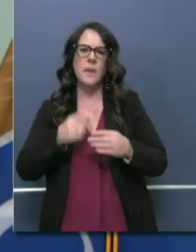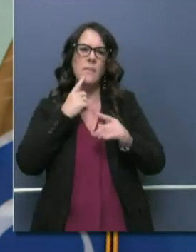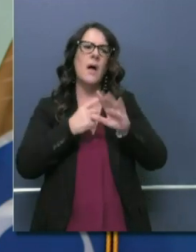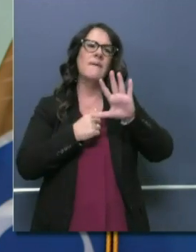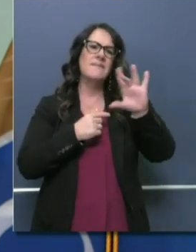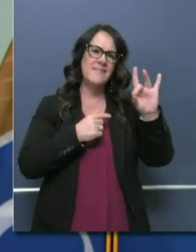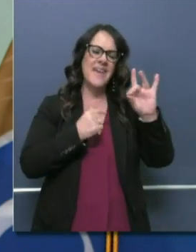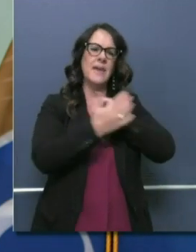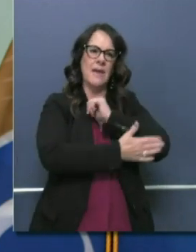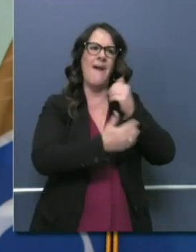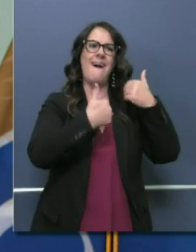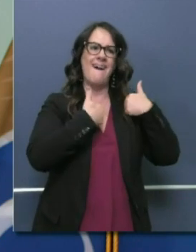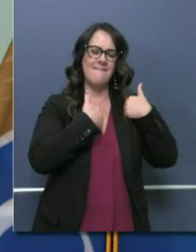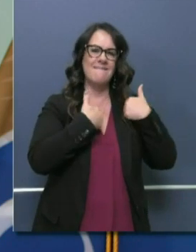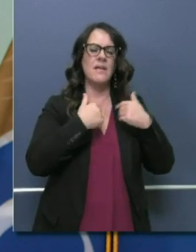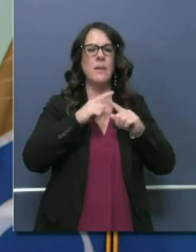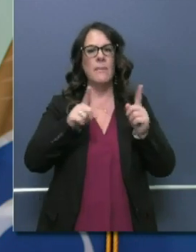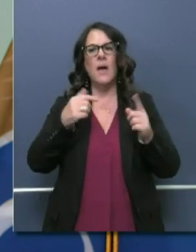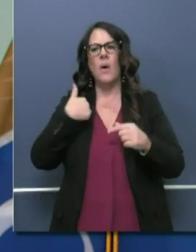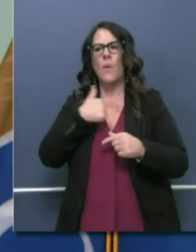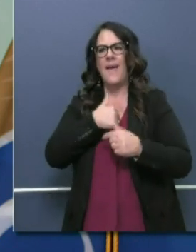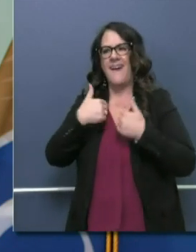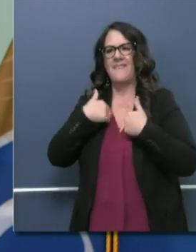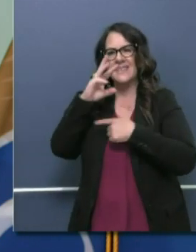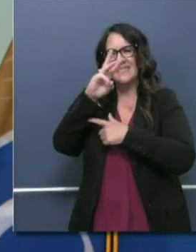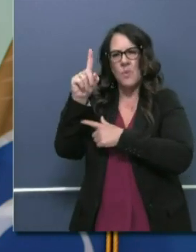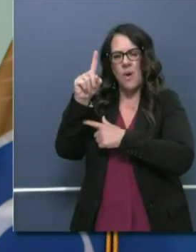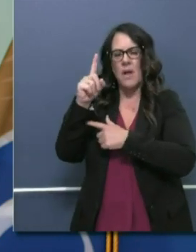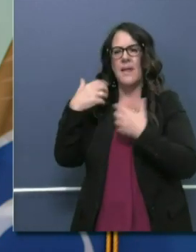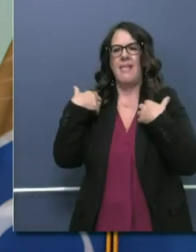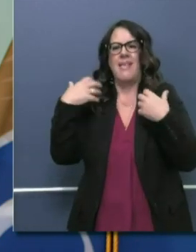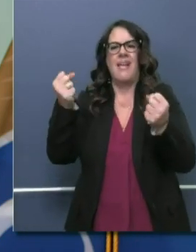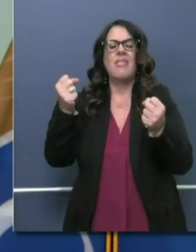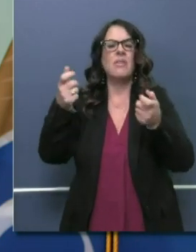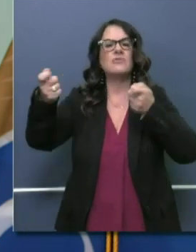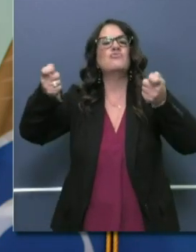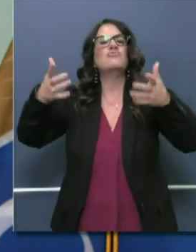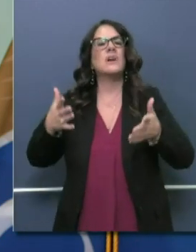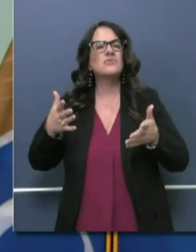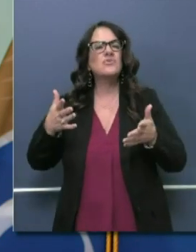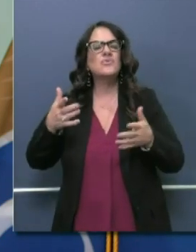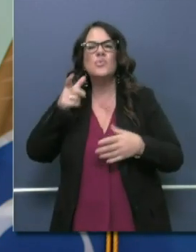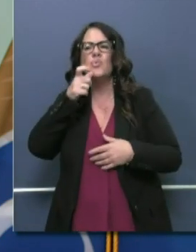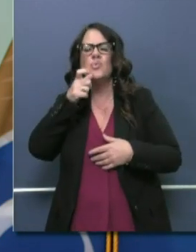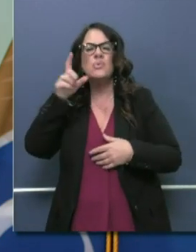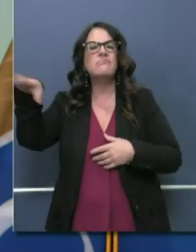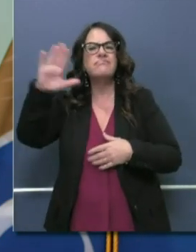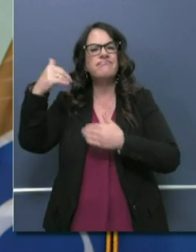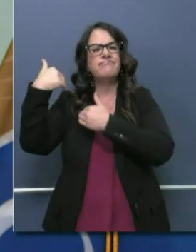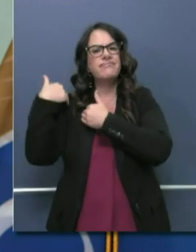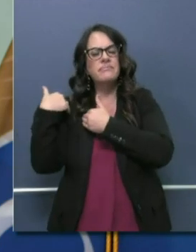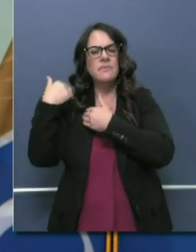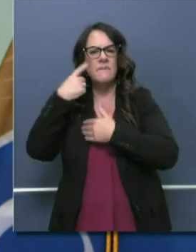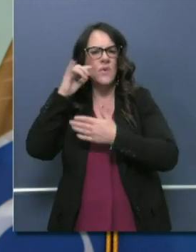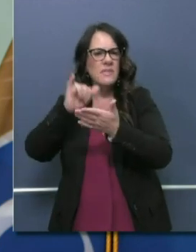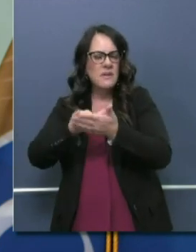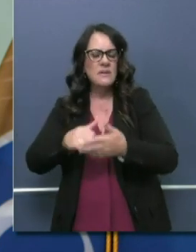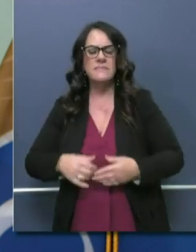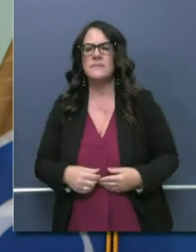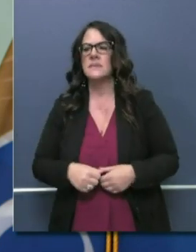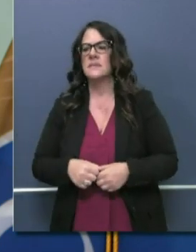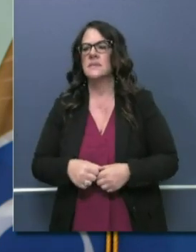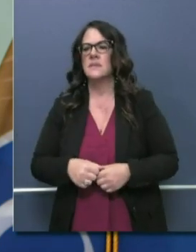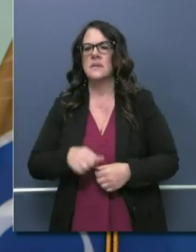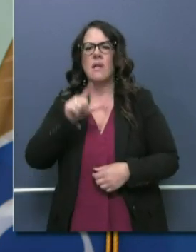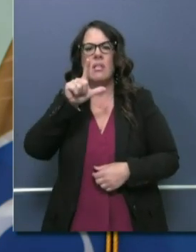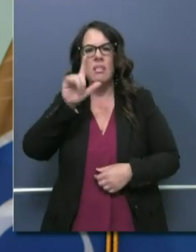but 61 health directors or health programs in the state of California. Interestingly, Long Beach,